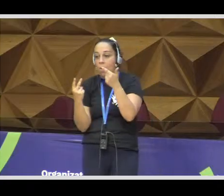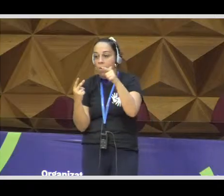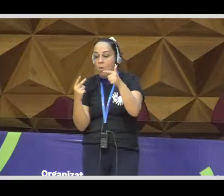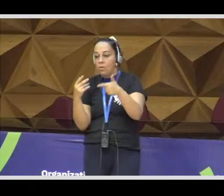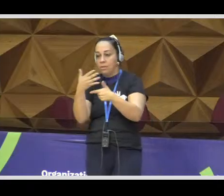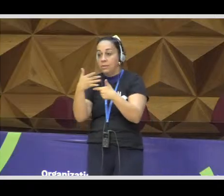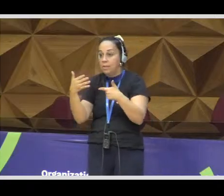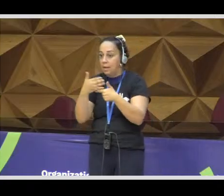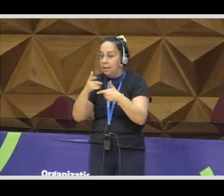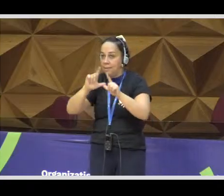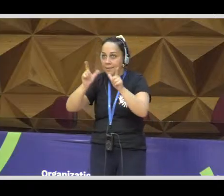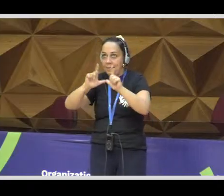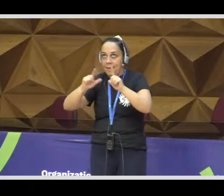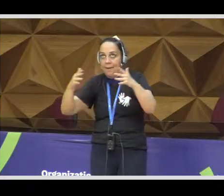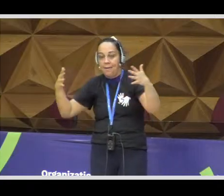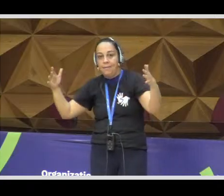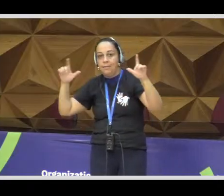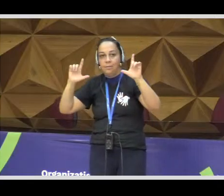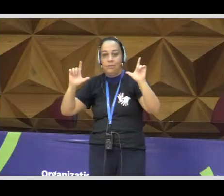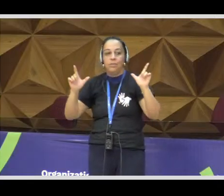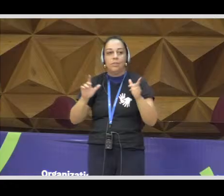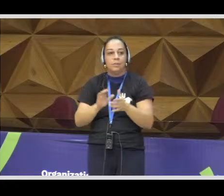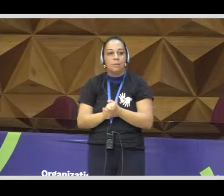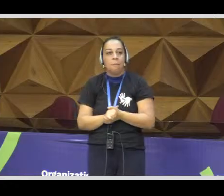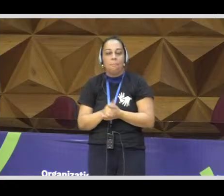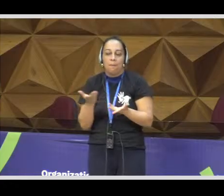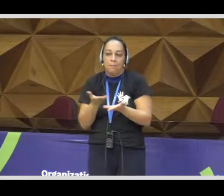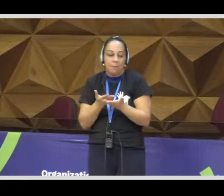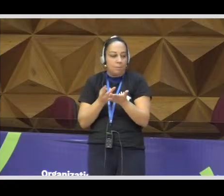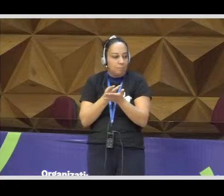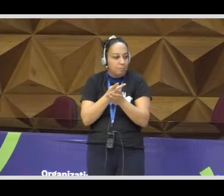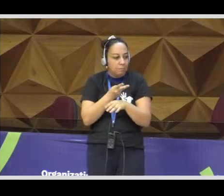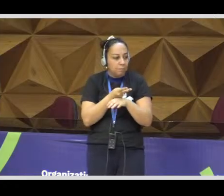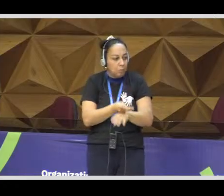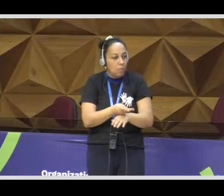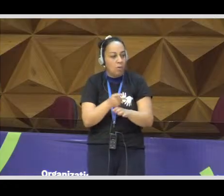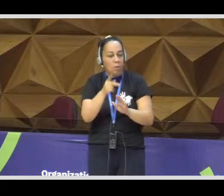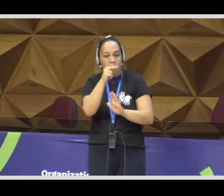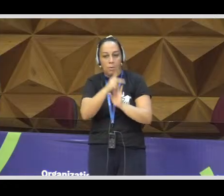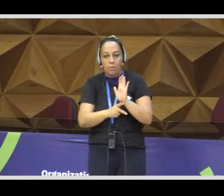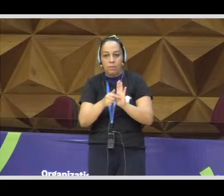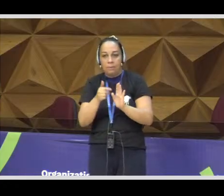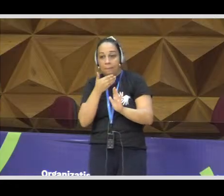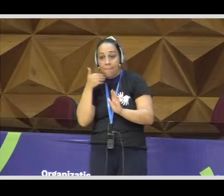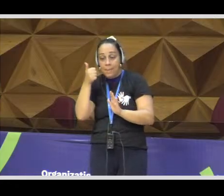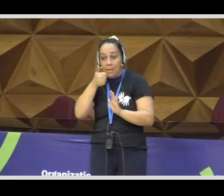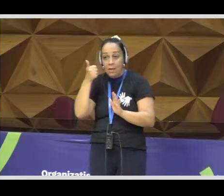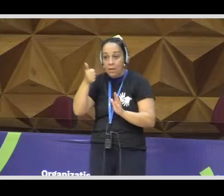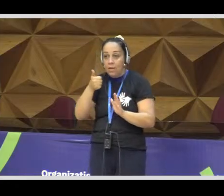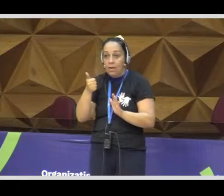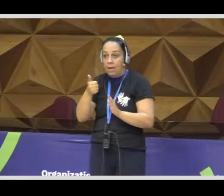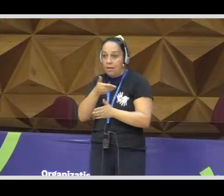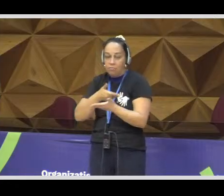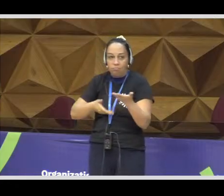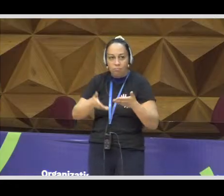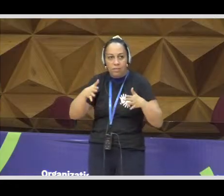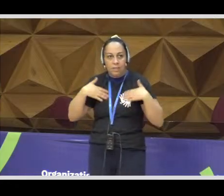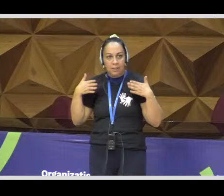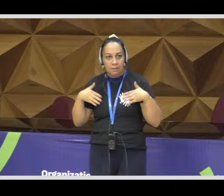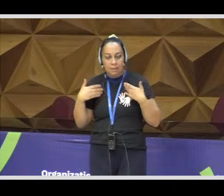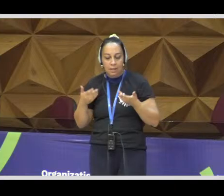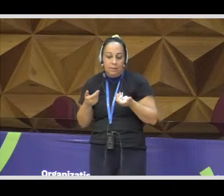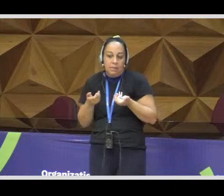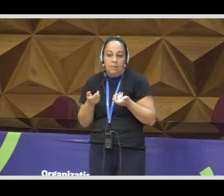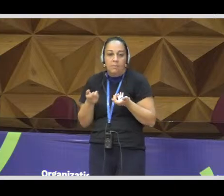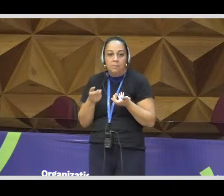at in the project is, well, how could we improve entertainment, productivity, and collaboration when you're traveling? So oftentimes you want